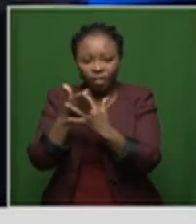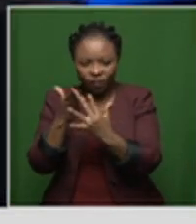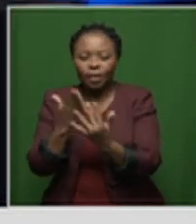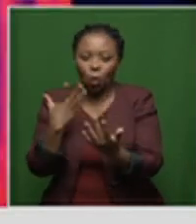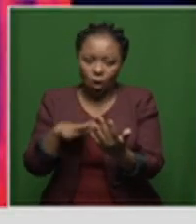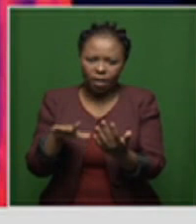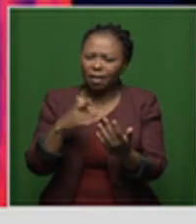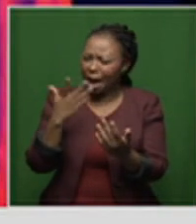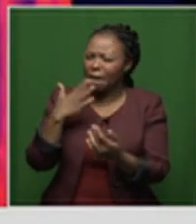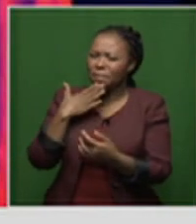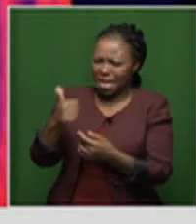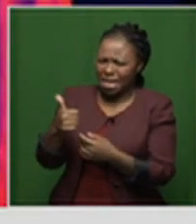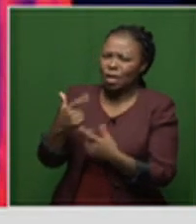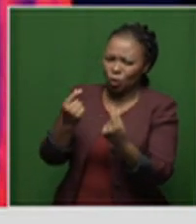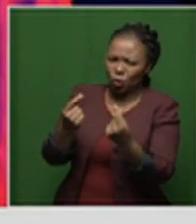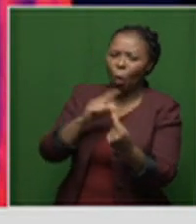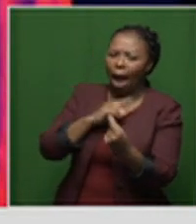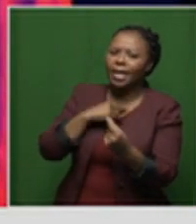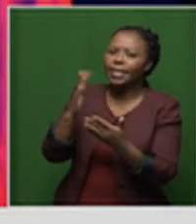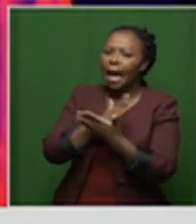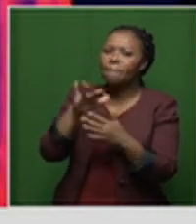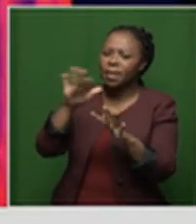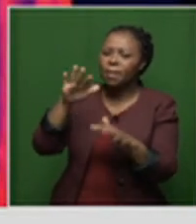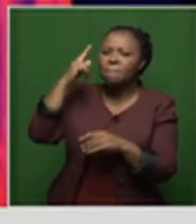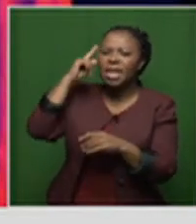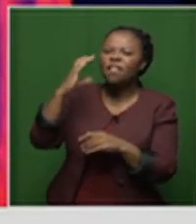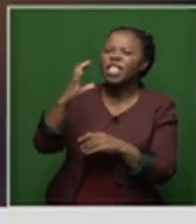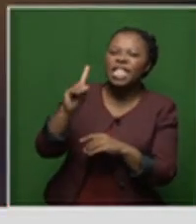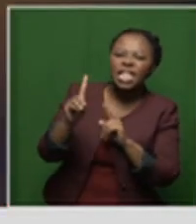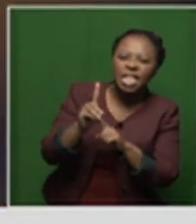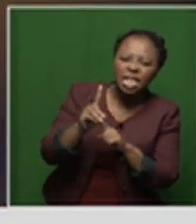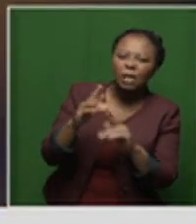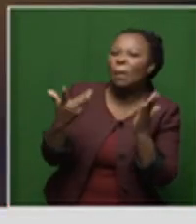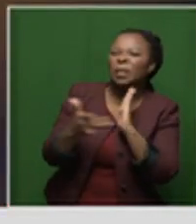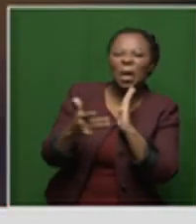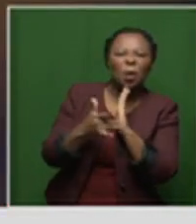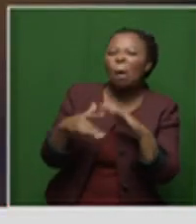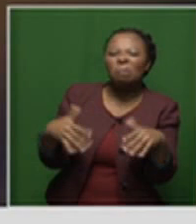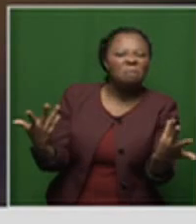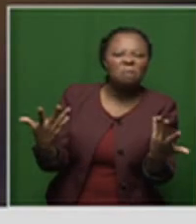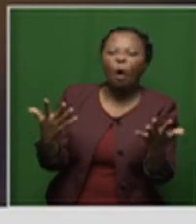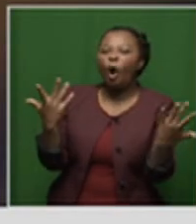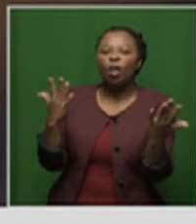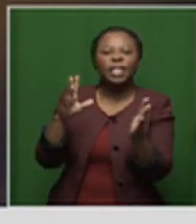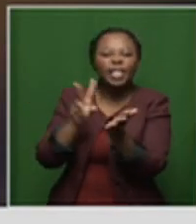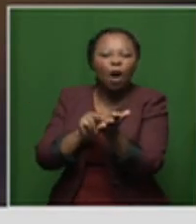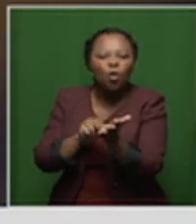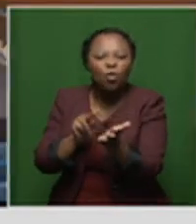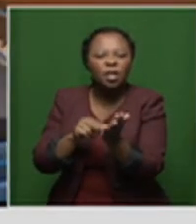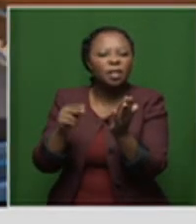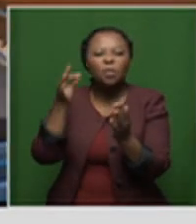those who still believe in CDs, and, you know, they're not so privy to technology and streaming and downloading